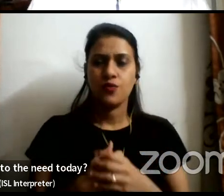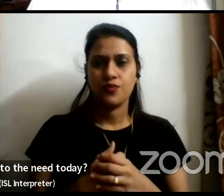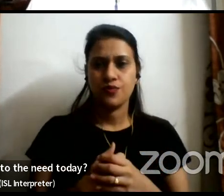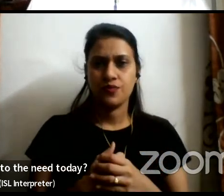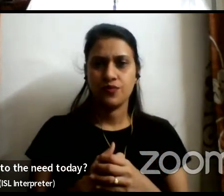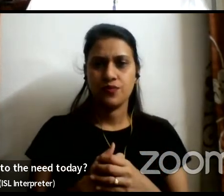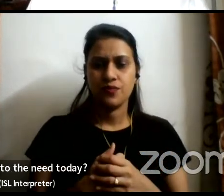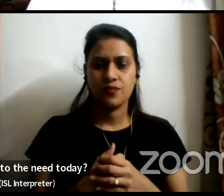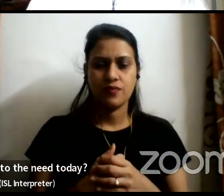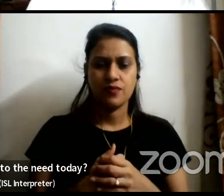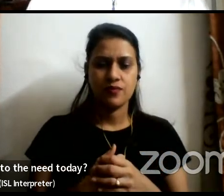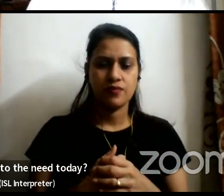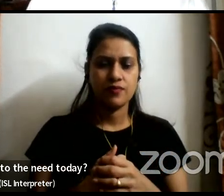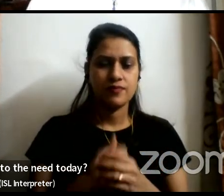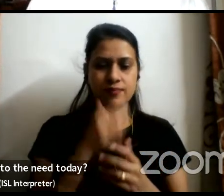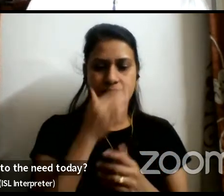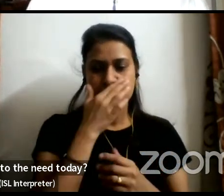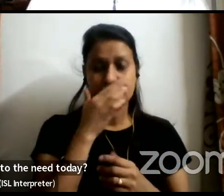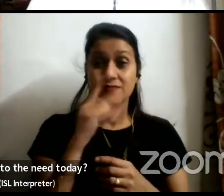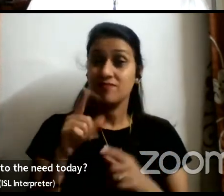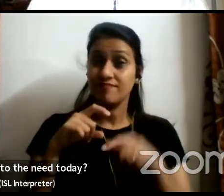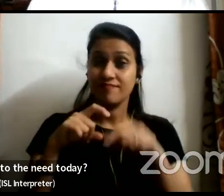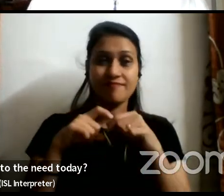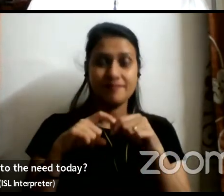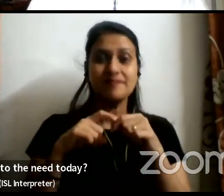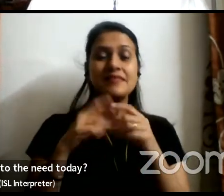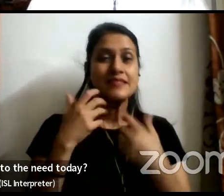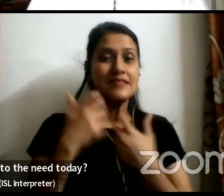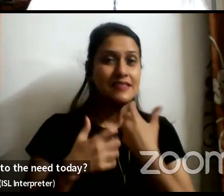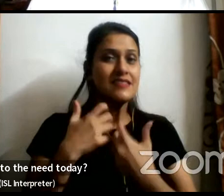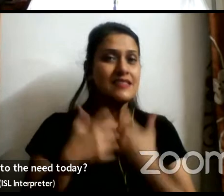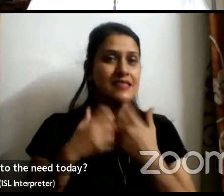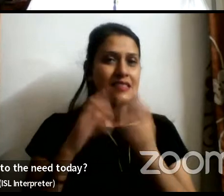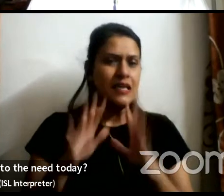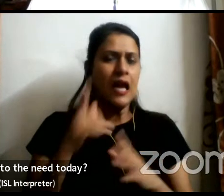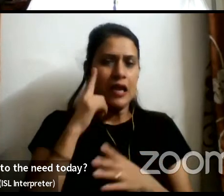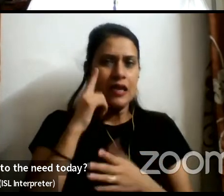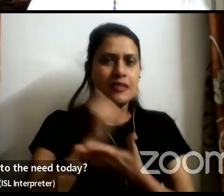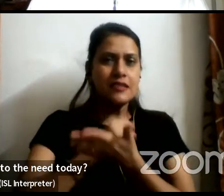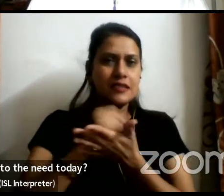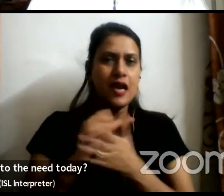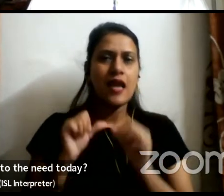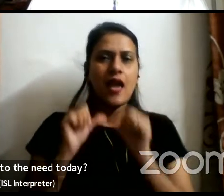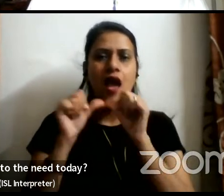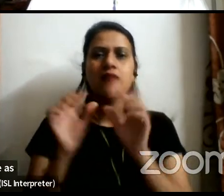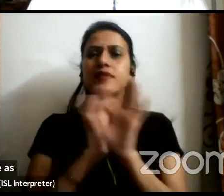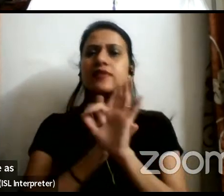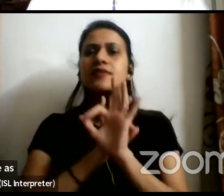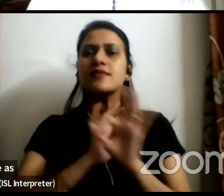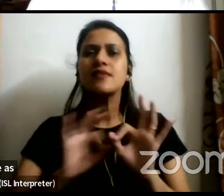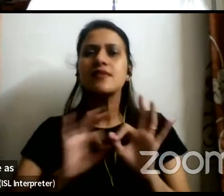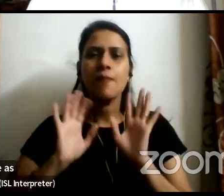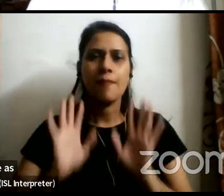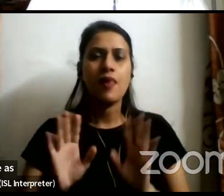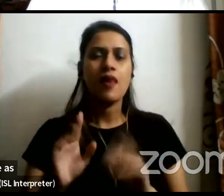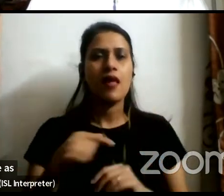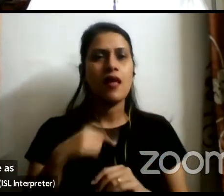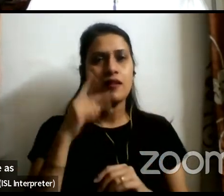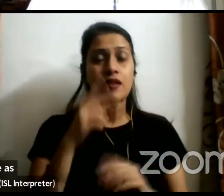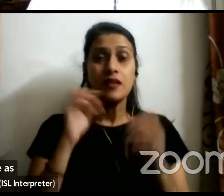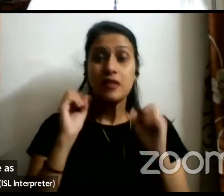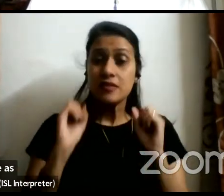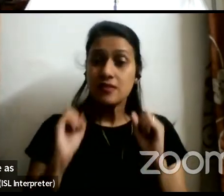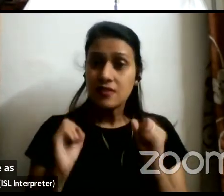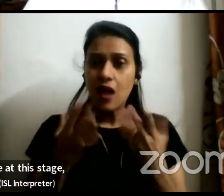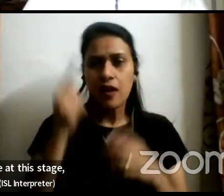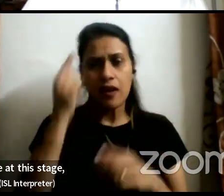So it's a complex question. I'll try to keep it as simple as possible at this stage, because I think we're very much at the early stages of